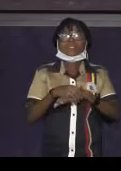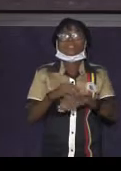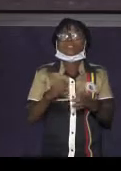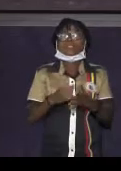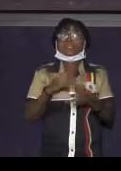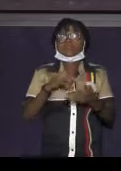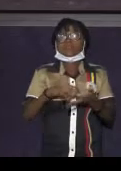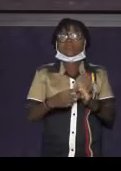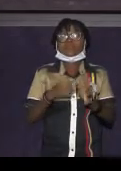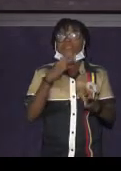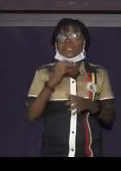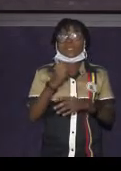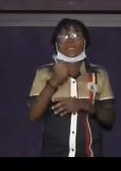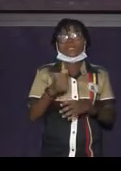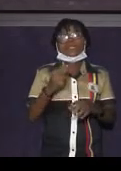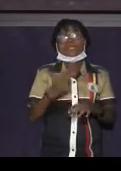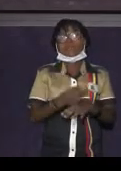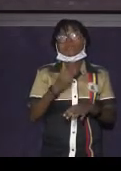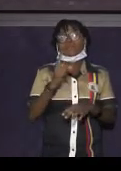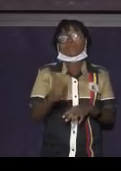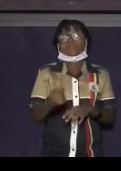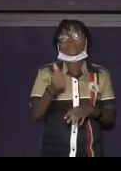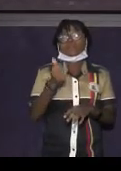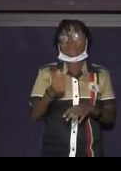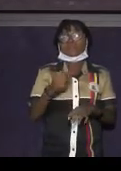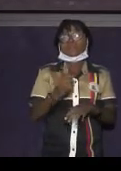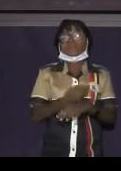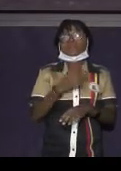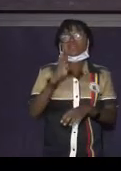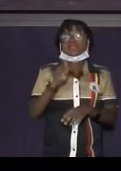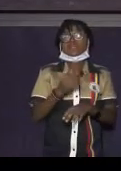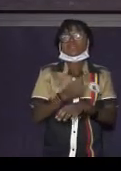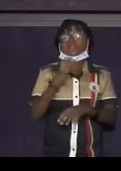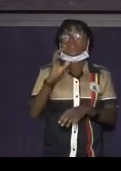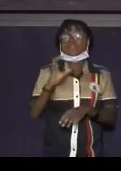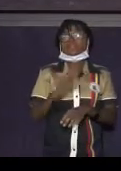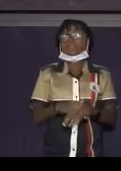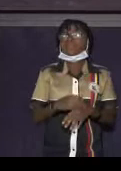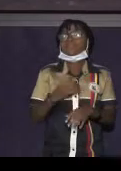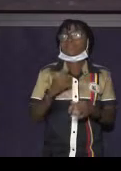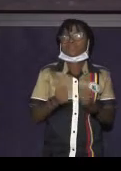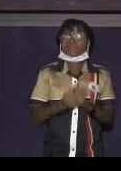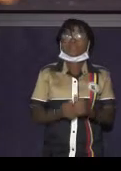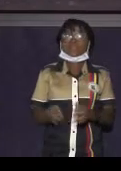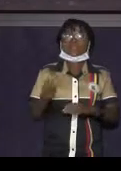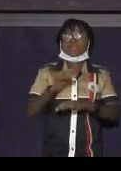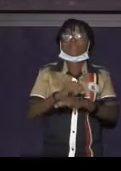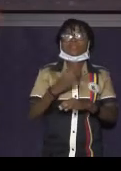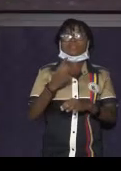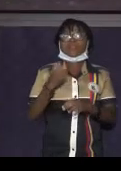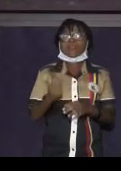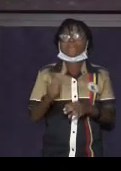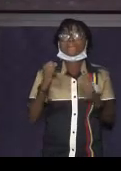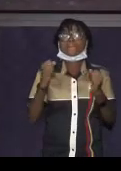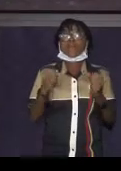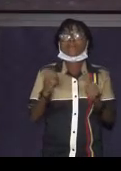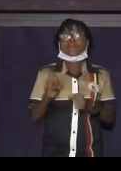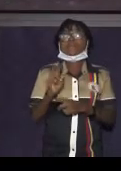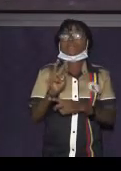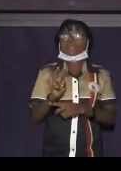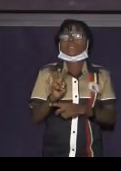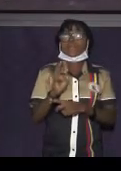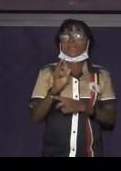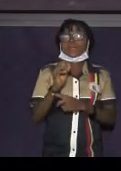a times b times c. The same thing applies here. A times a, that is a with a power of 2, then times b. So we just write